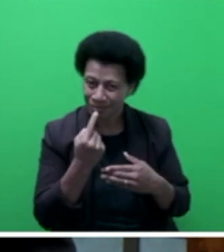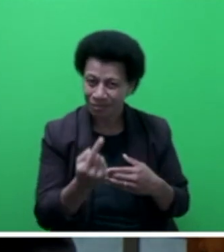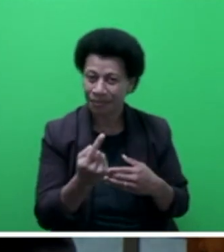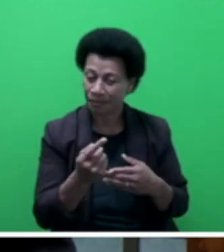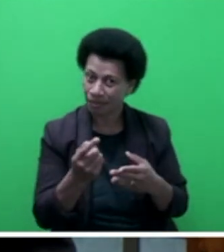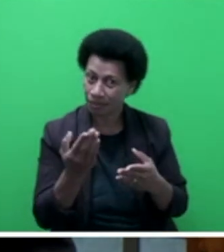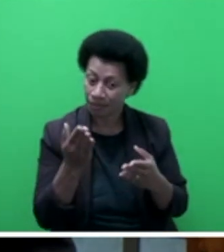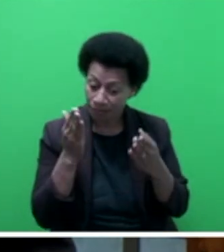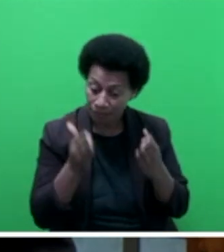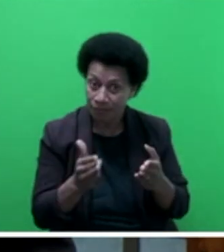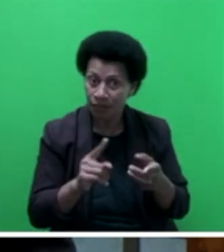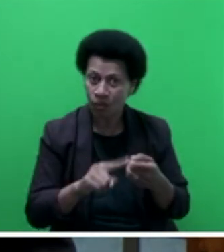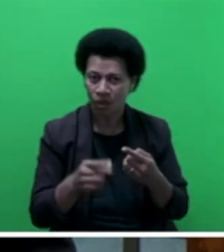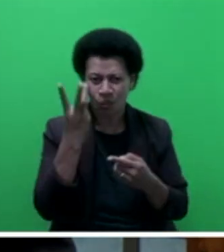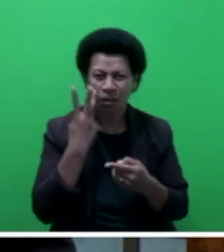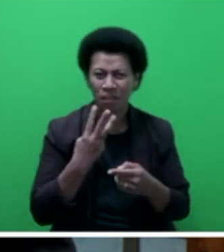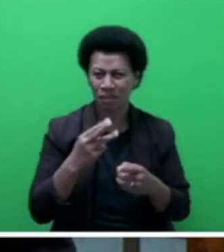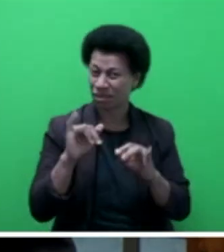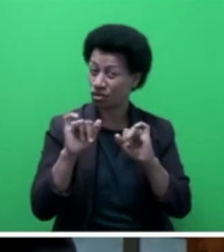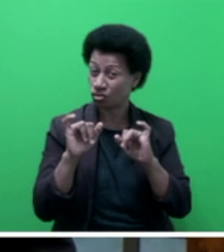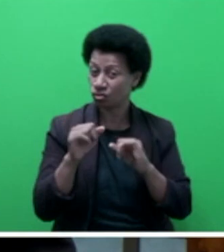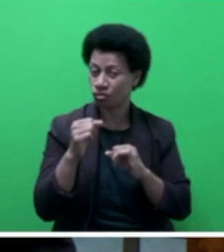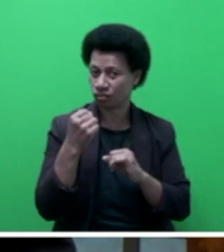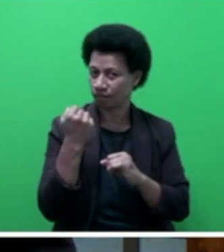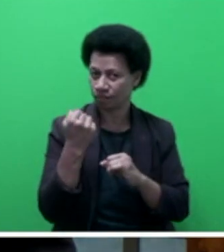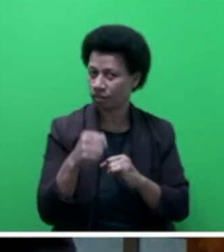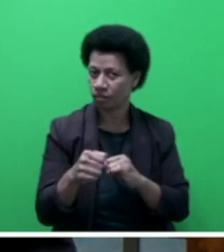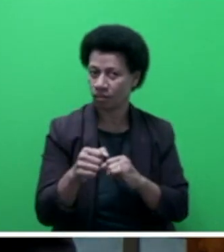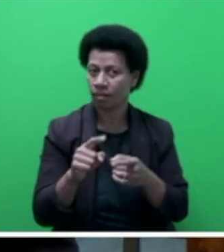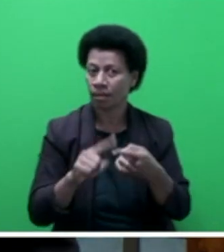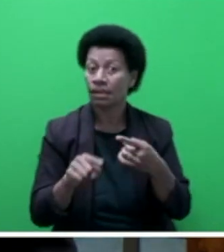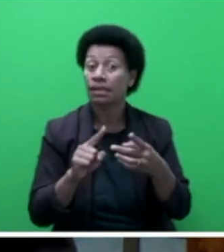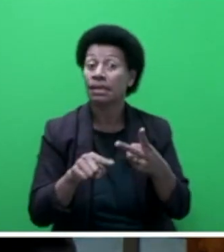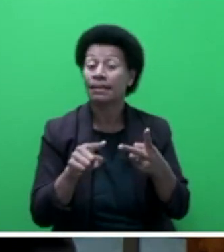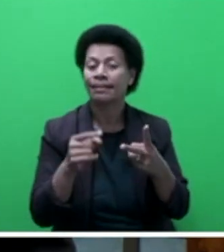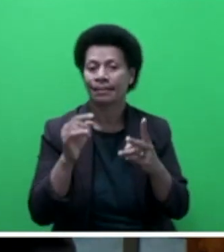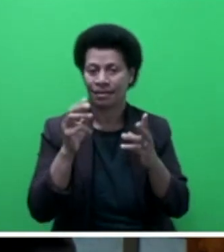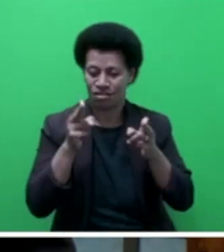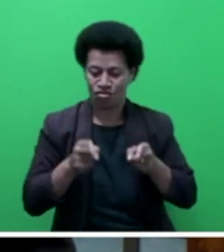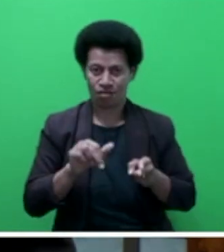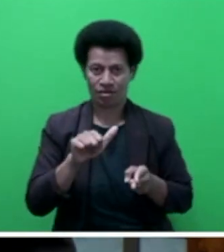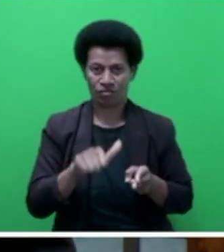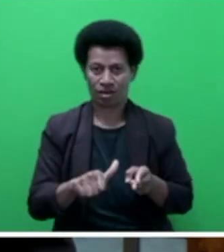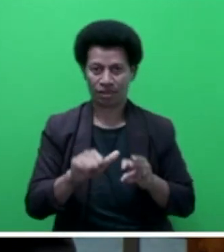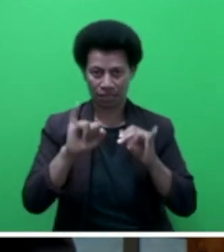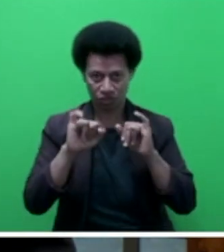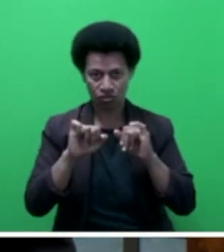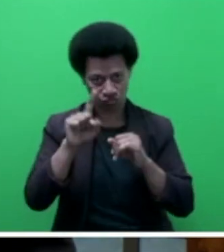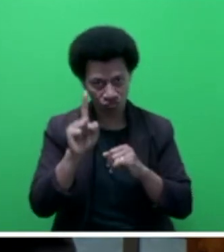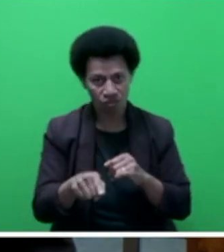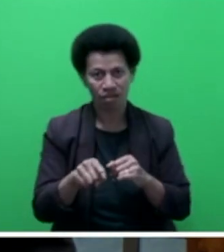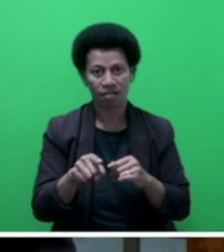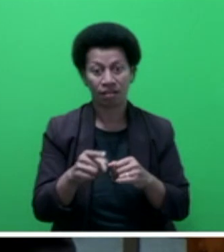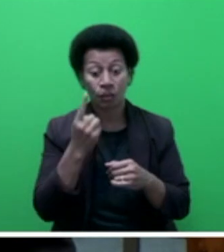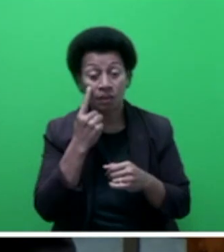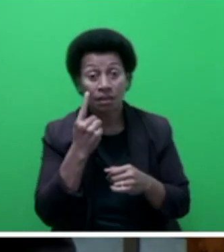not only a woman's issue, it is a human rights issue. From this side of the House, you will